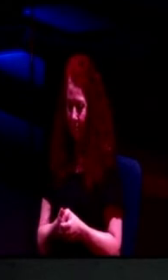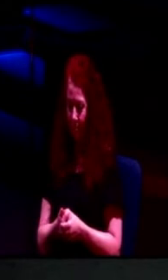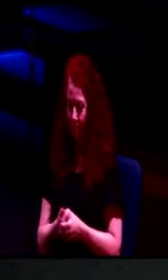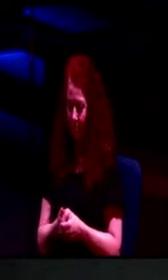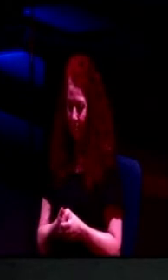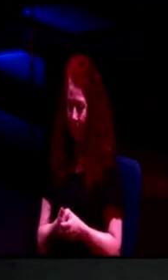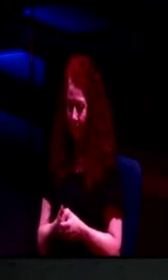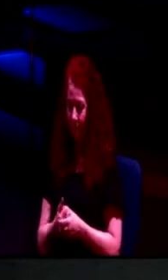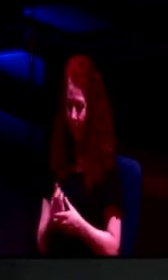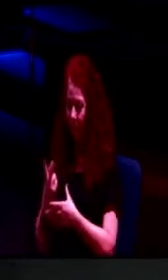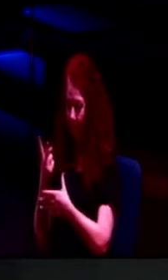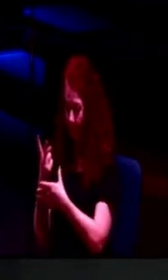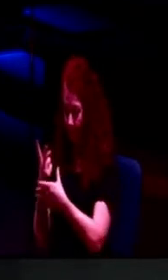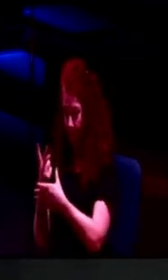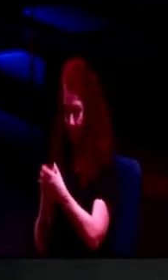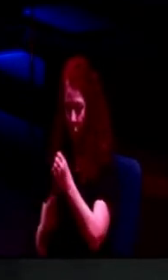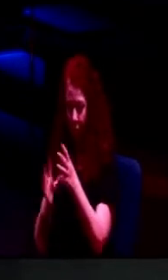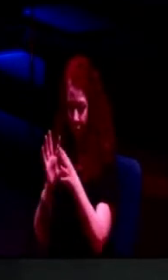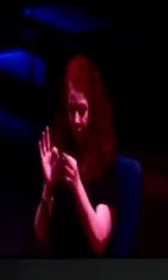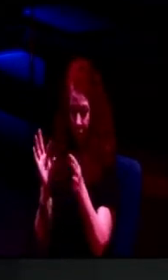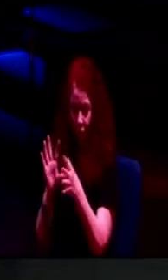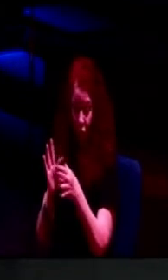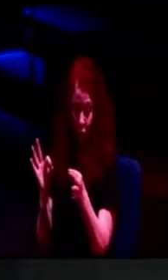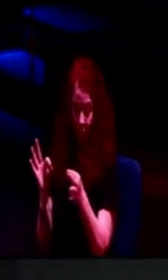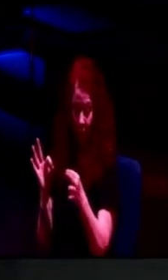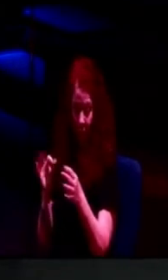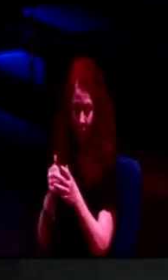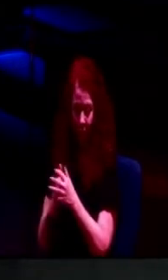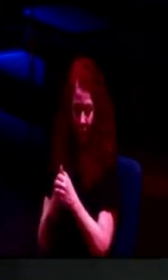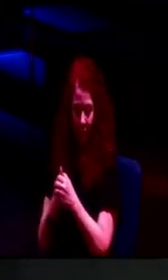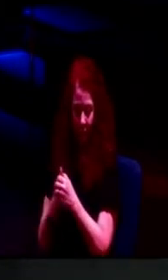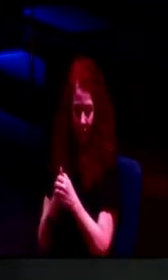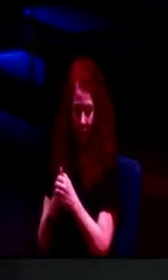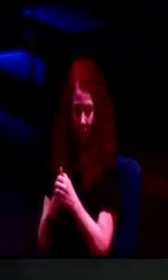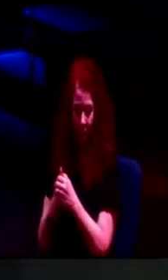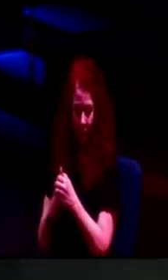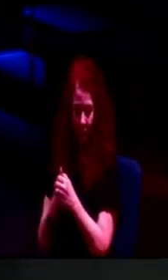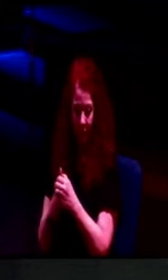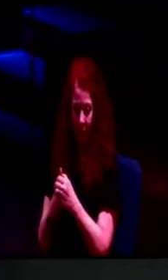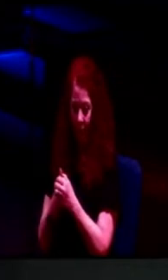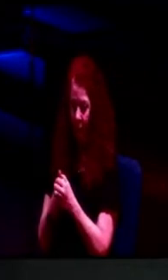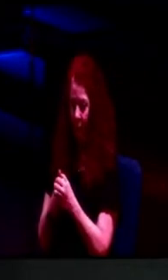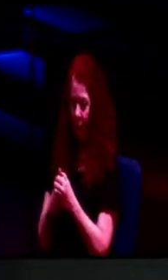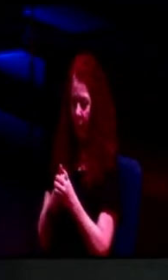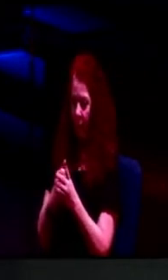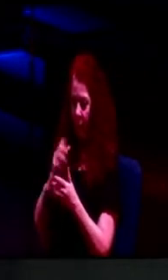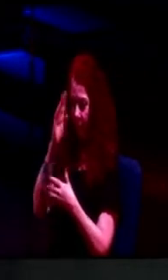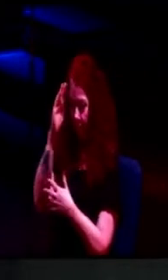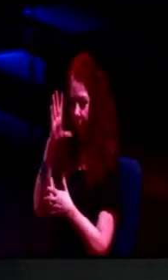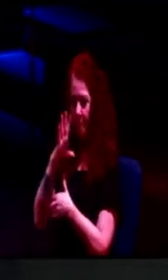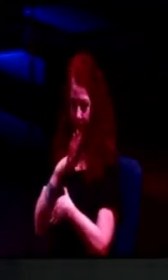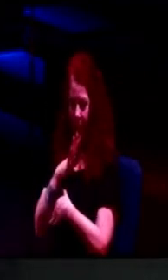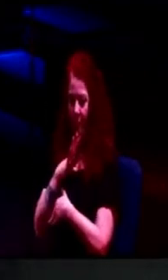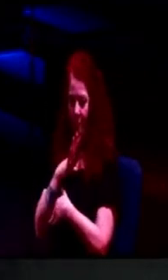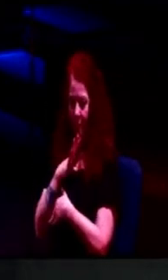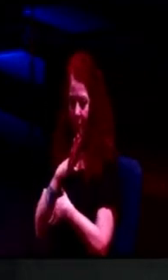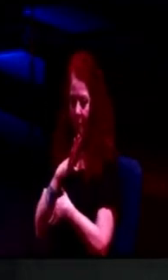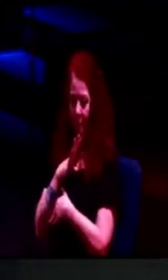In both parables, here's the thing. In both of these parables, the main character in this story that Jesus